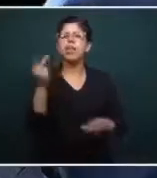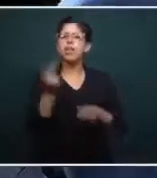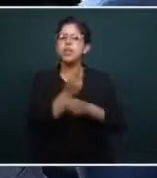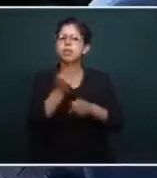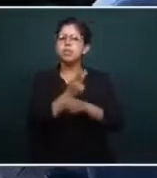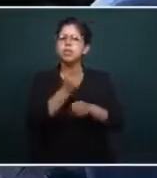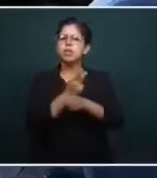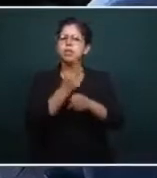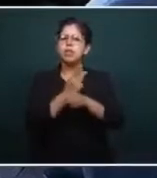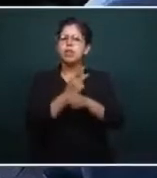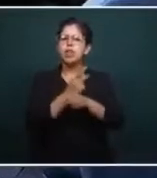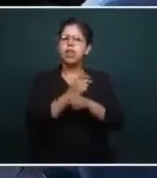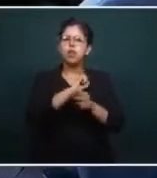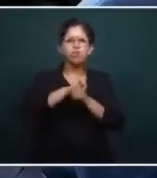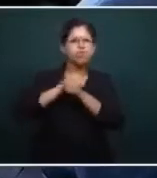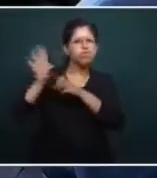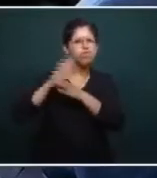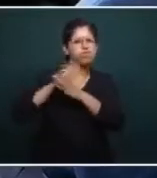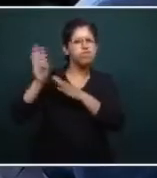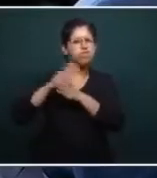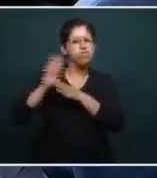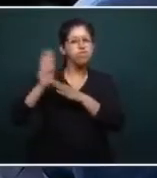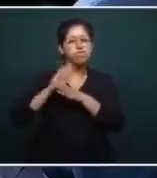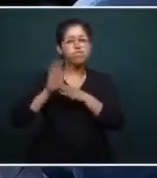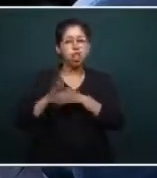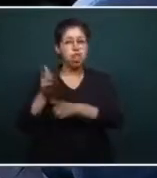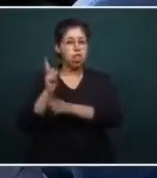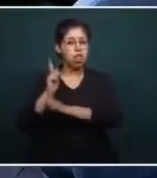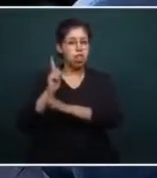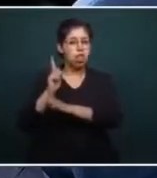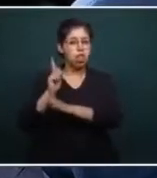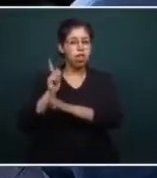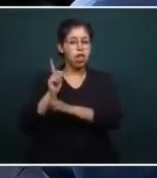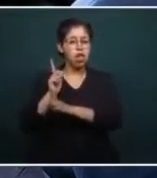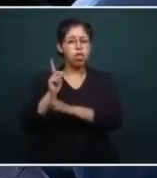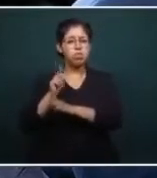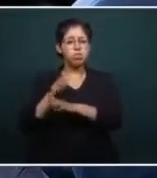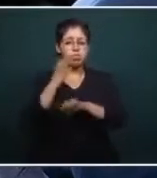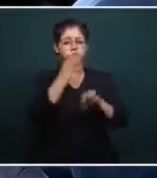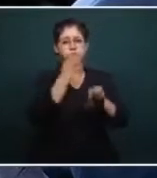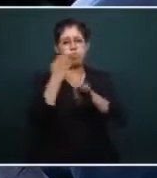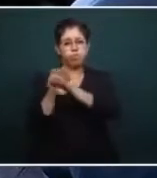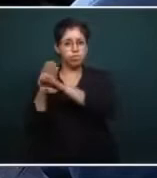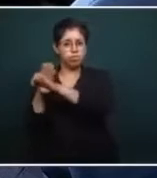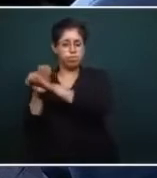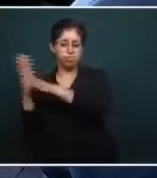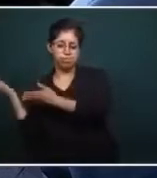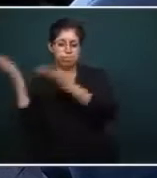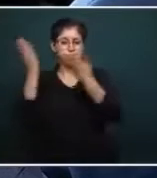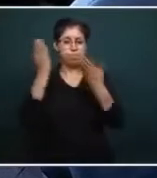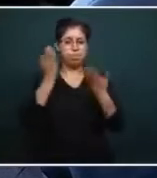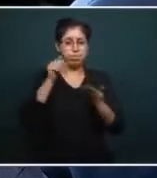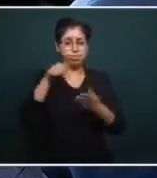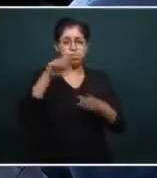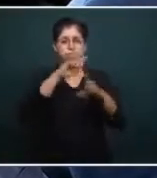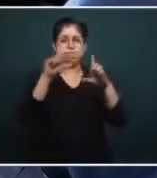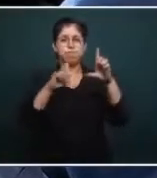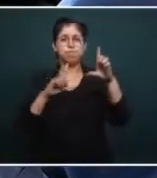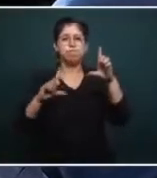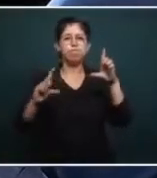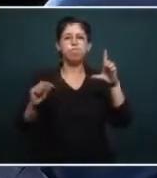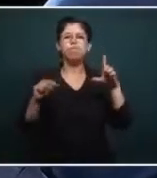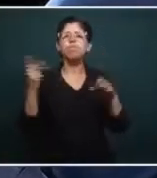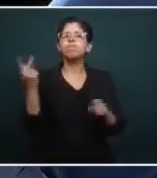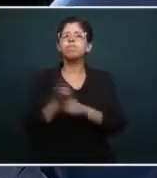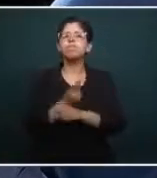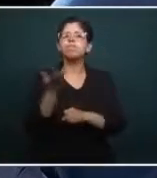My question is what's happening with the exportation from the U.S. to our country? What is the